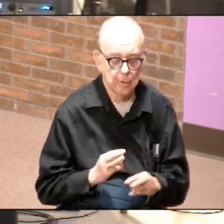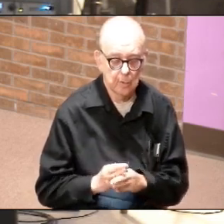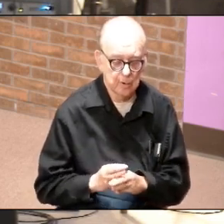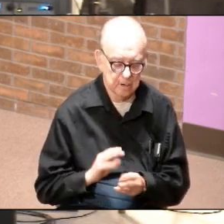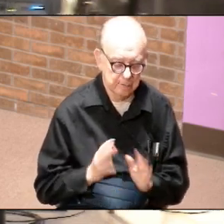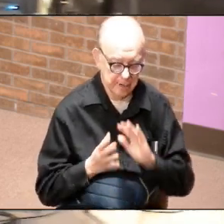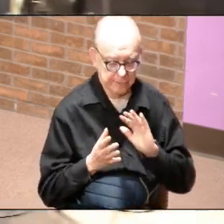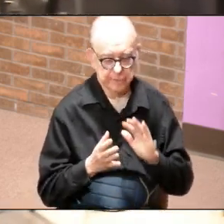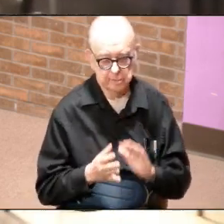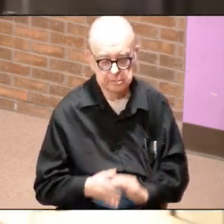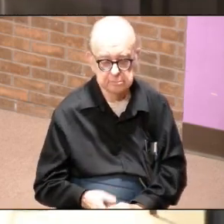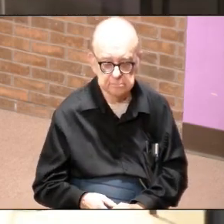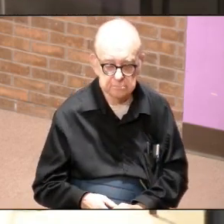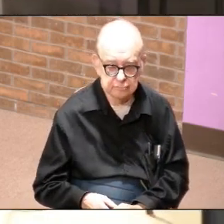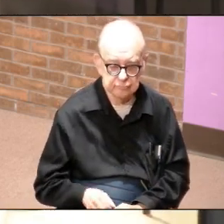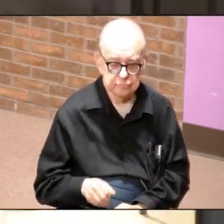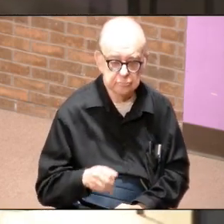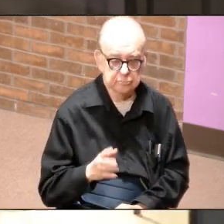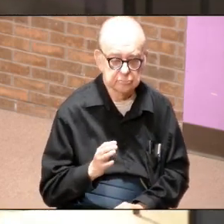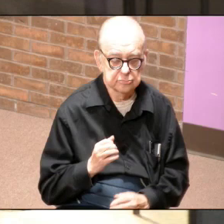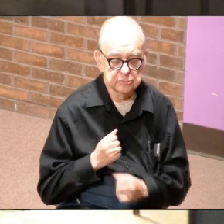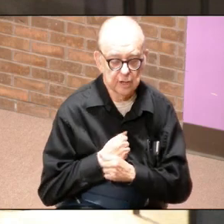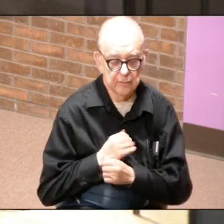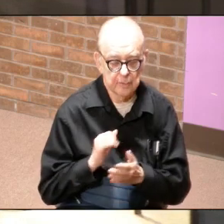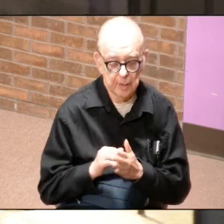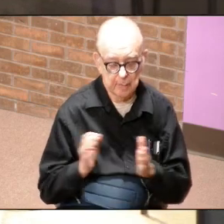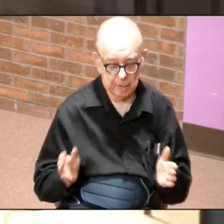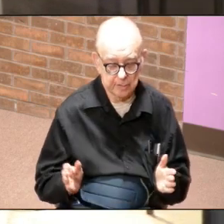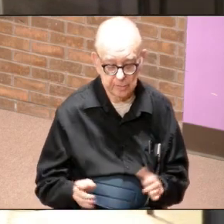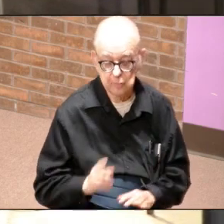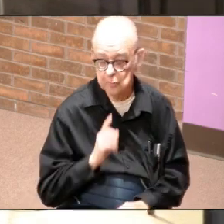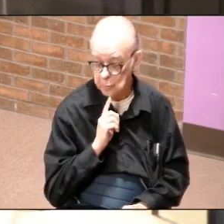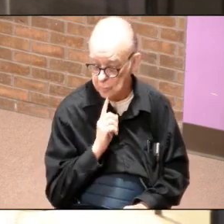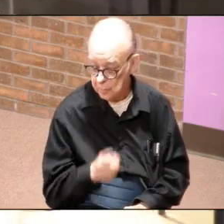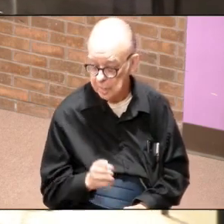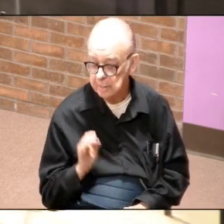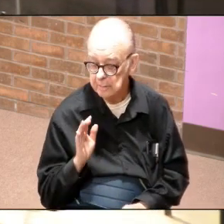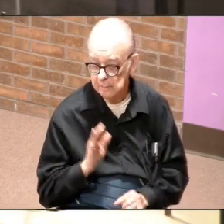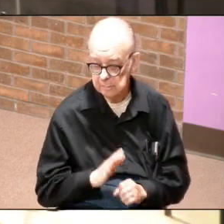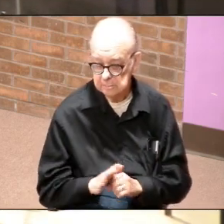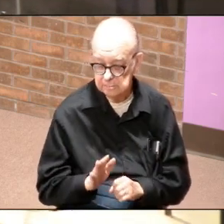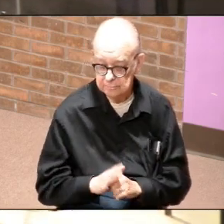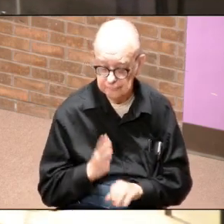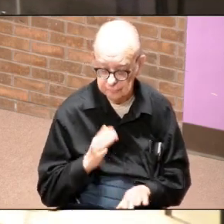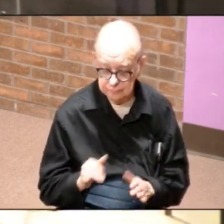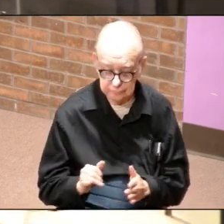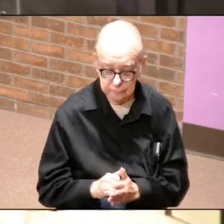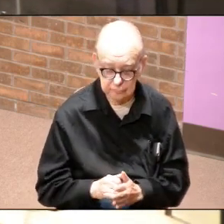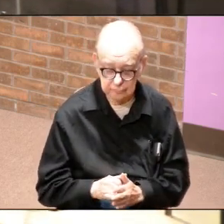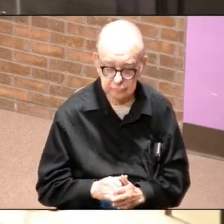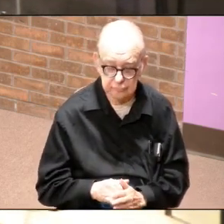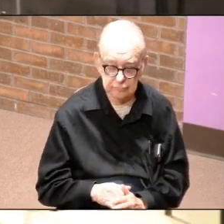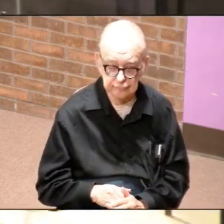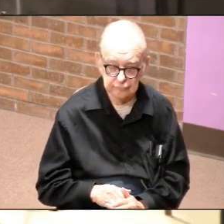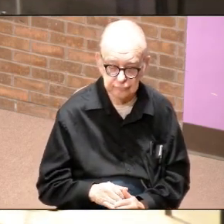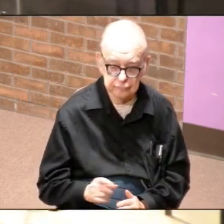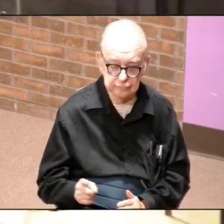And somebody says, does God love them that much? Absolutely, he does. And